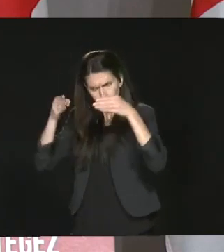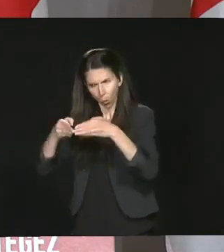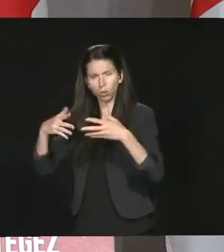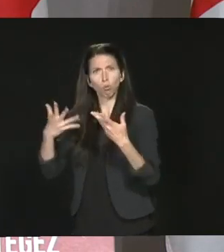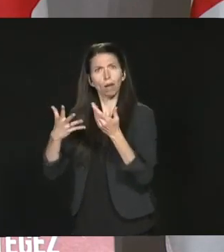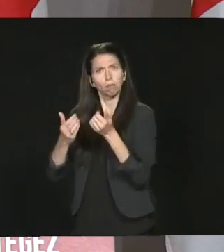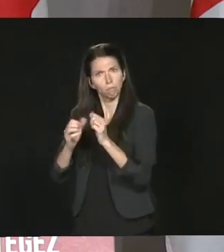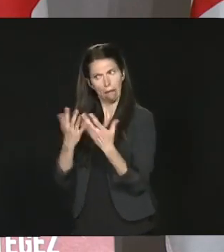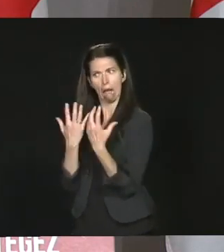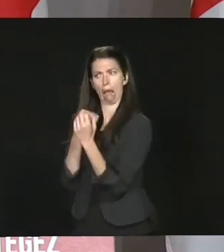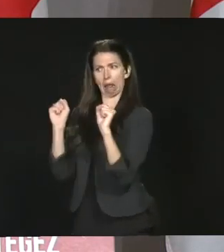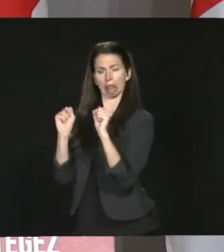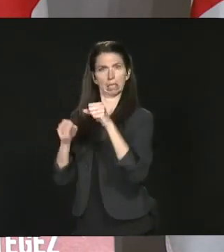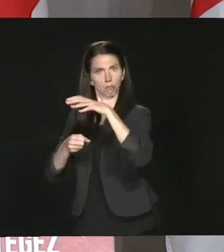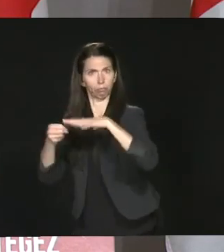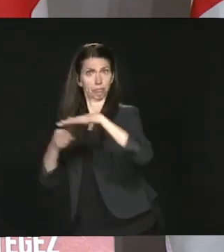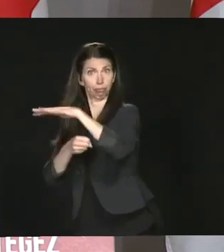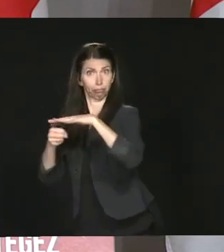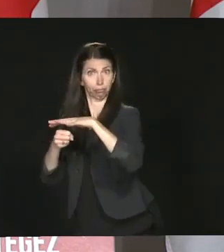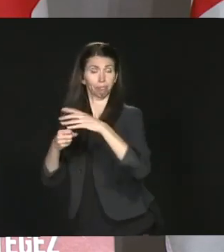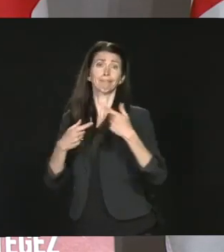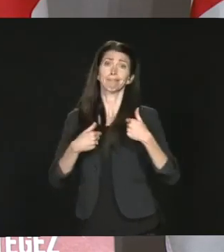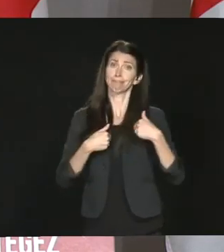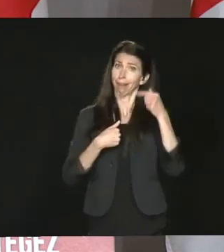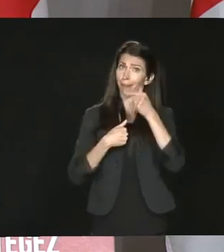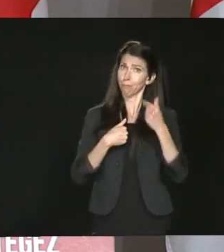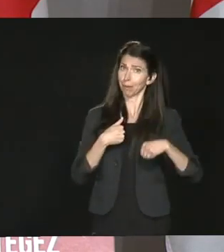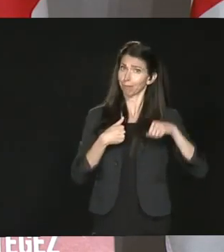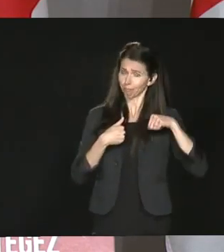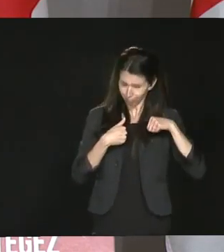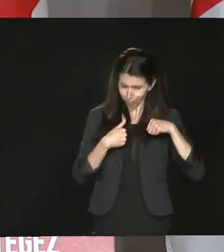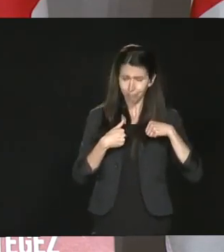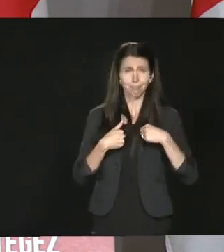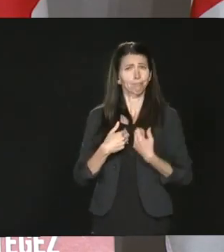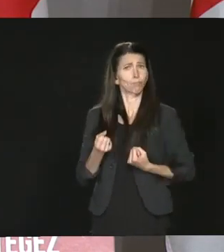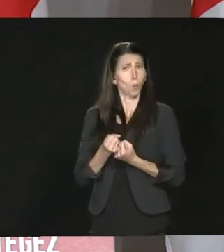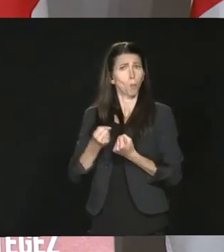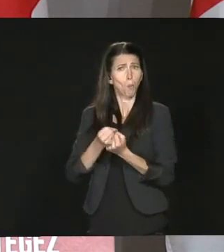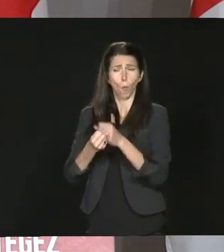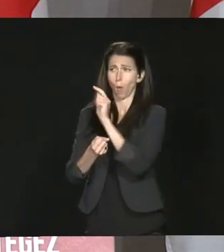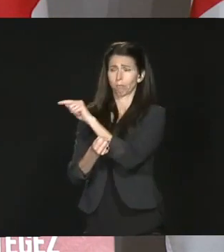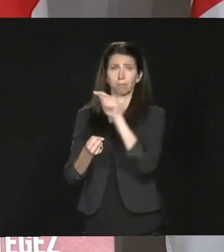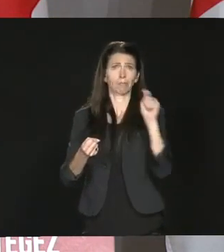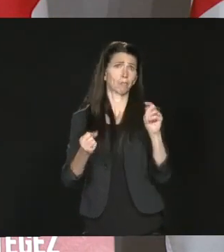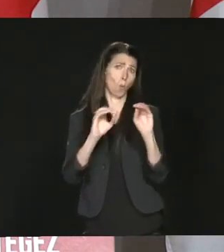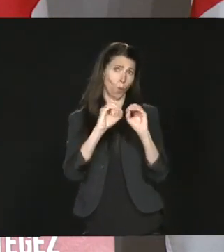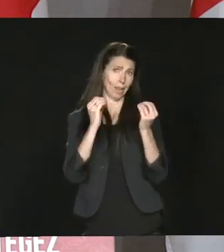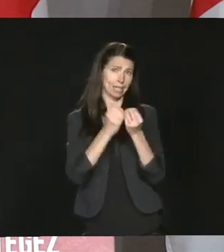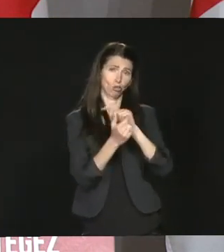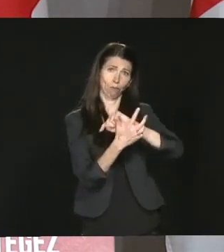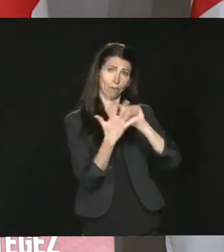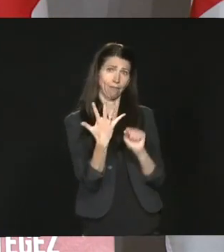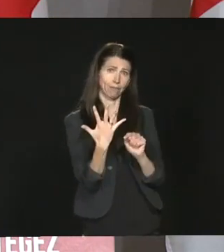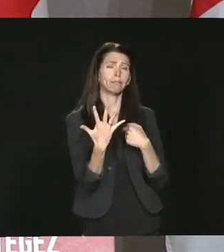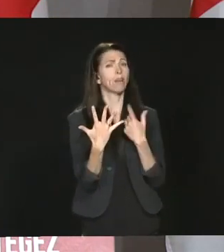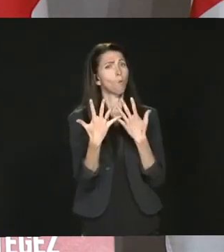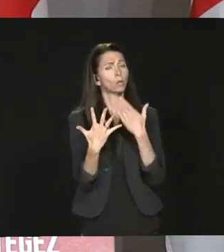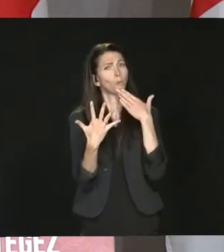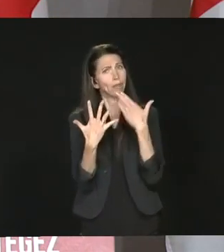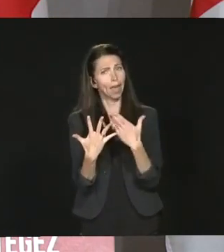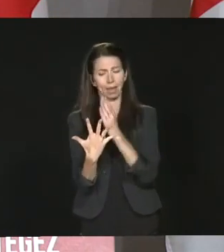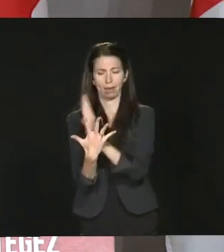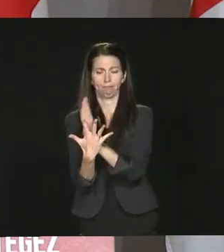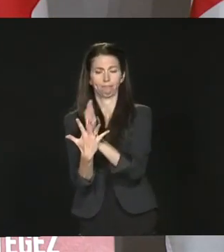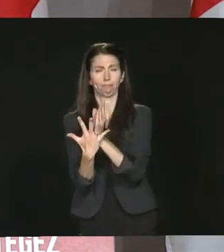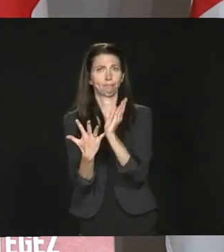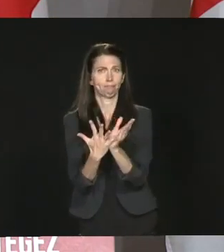is proud to be a partner with these national voluntary organizations. I'd like to take this opportunity to thank them for all they do to provide safe,